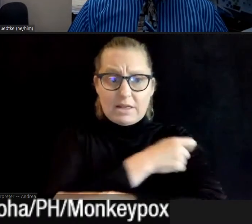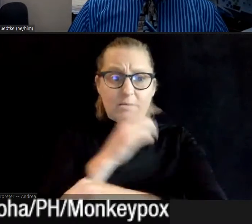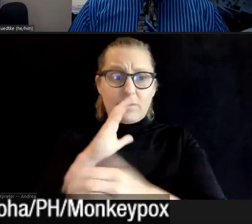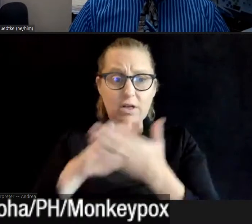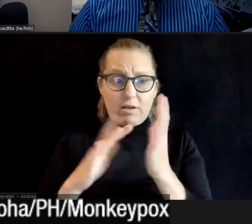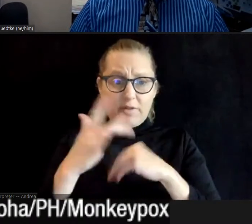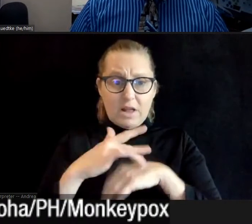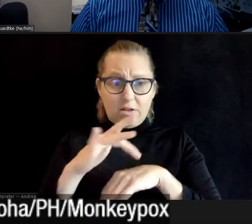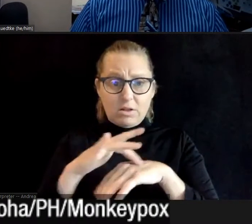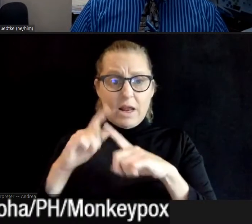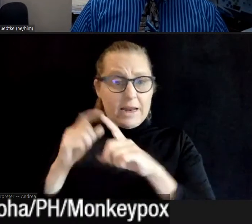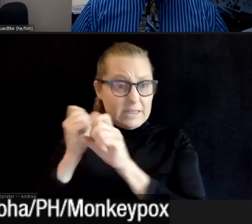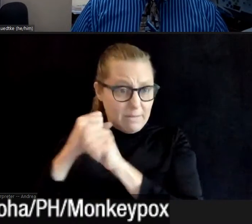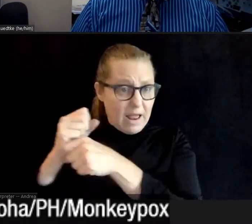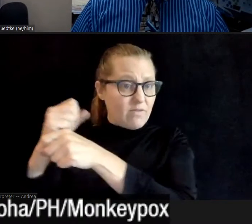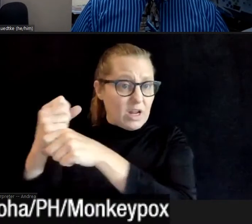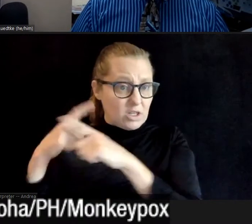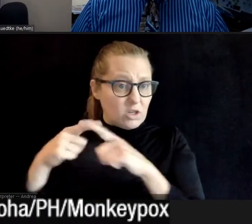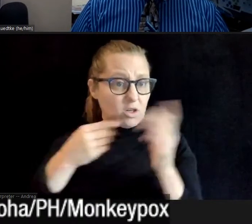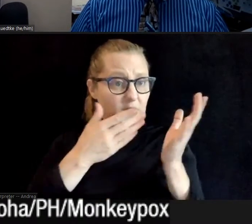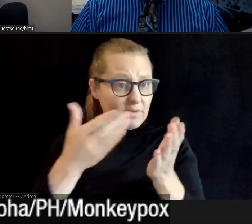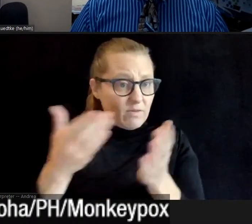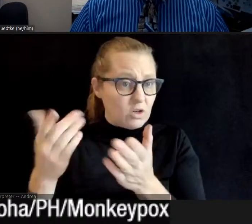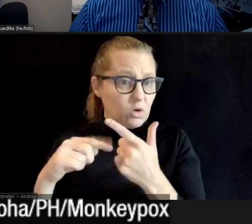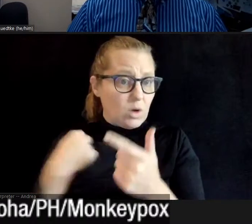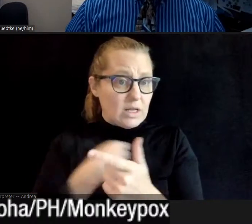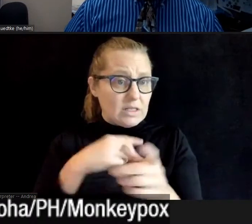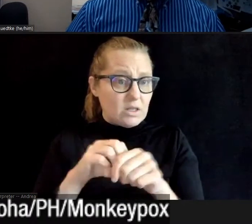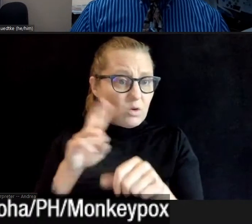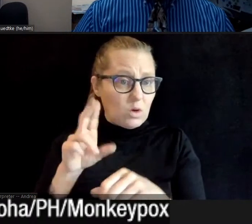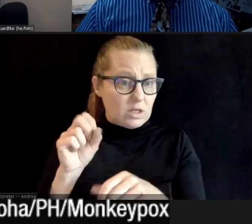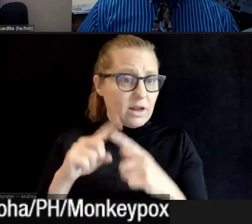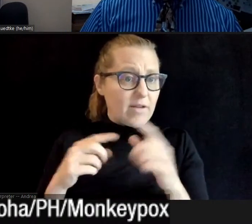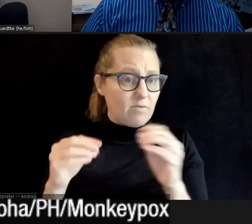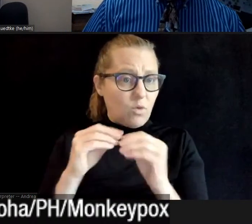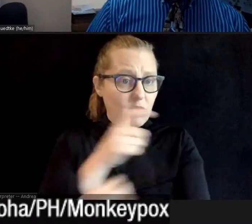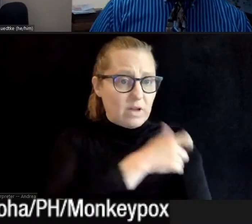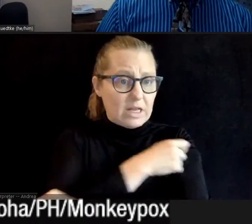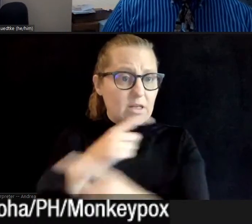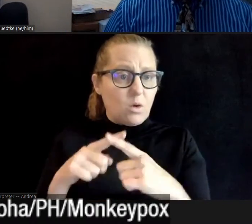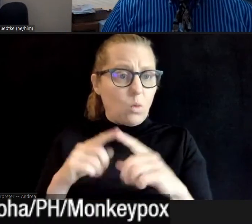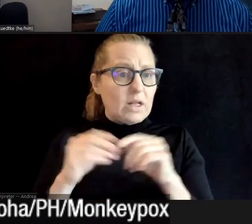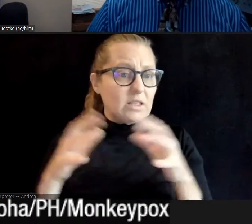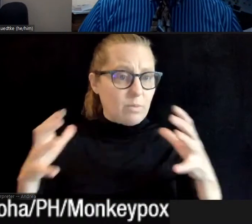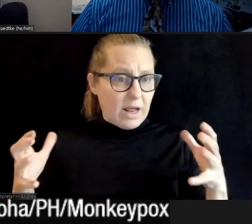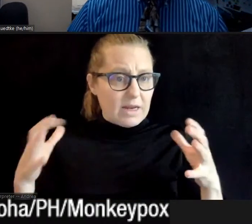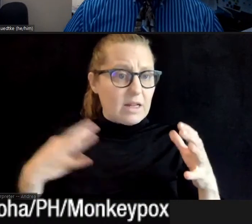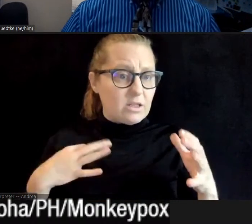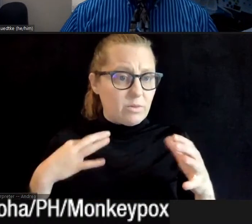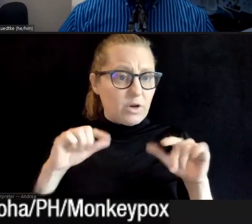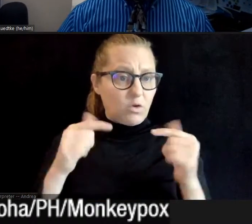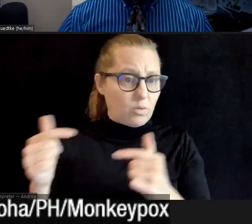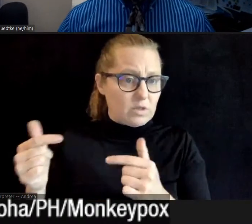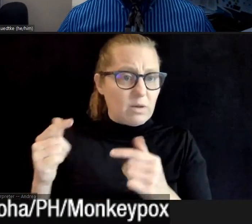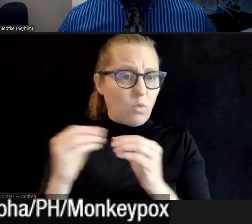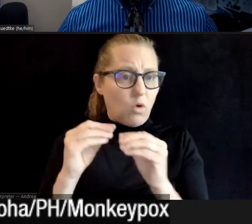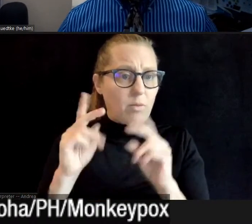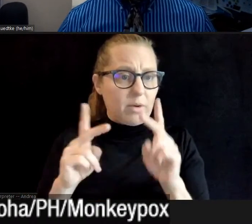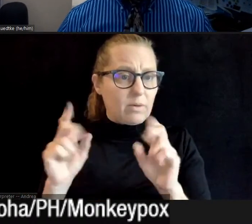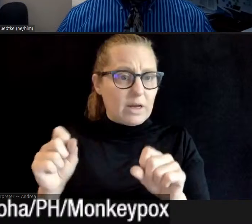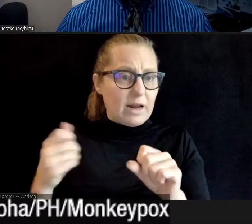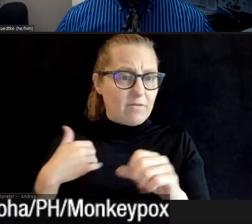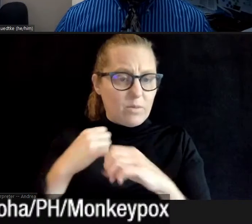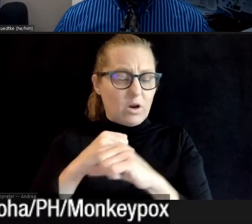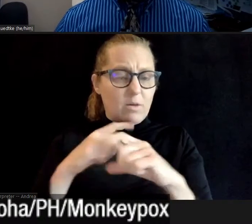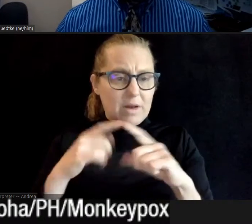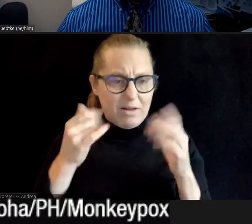as it's manufactured and delivered to us here in the United States, and we have more vaccine, we'll expand the eligibility group so more people can have protection, but we're